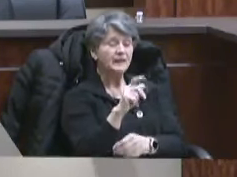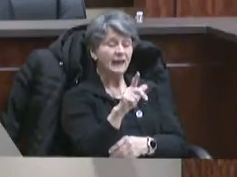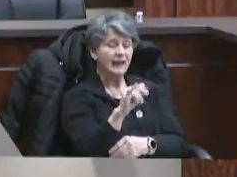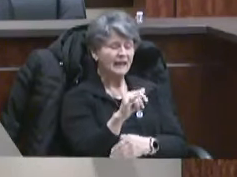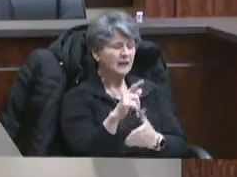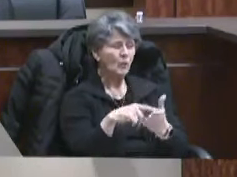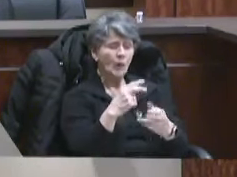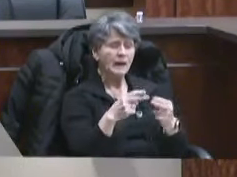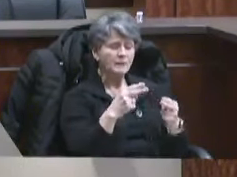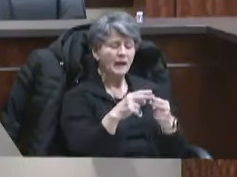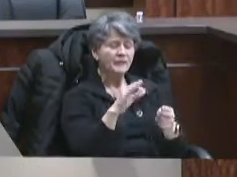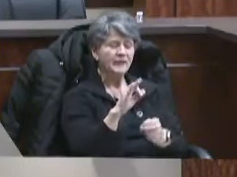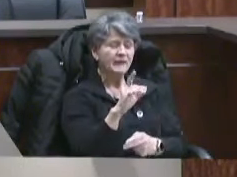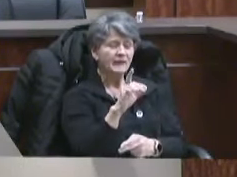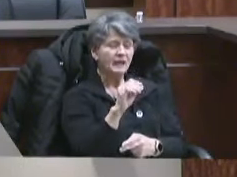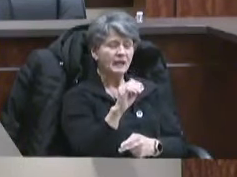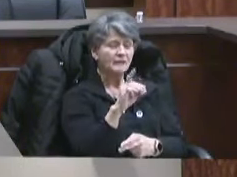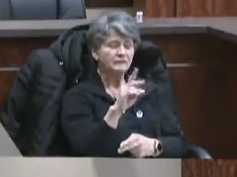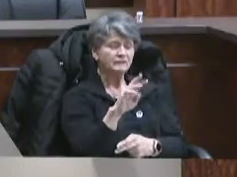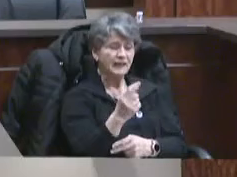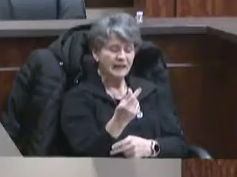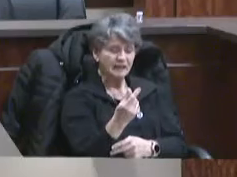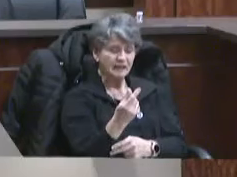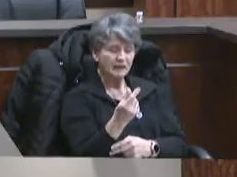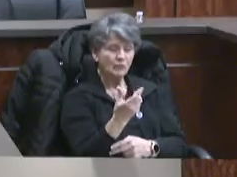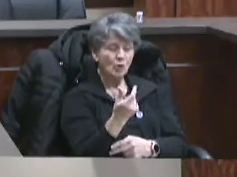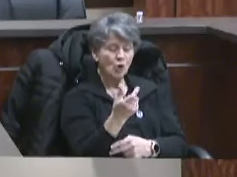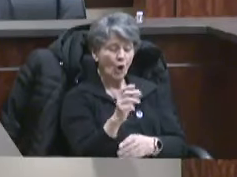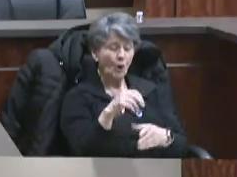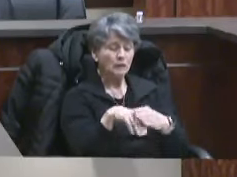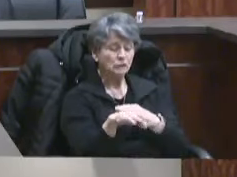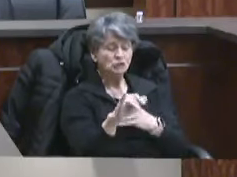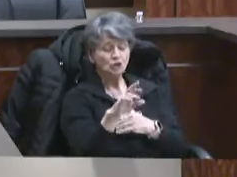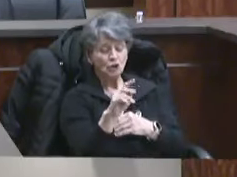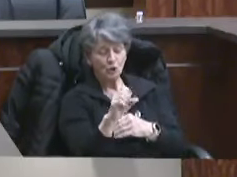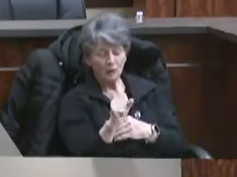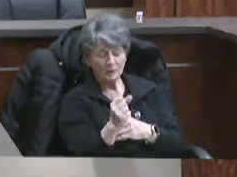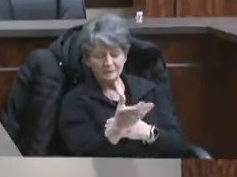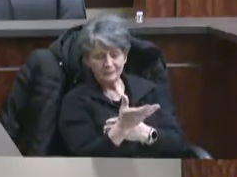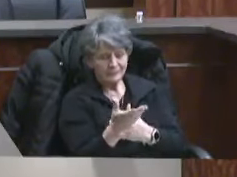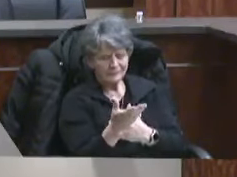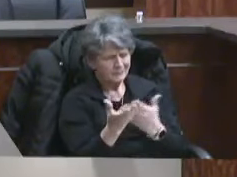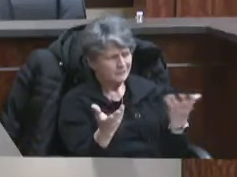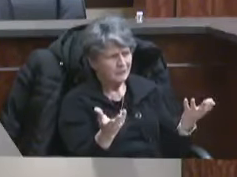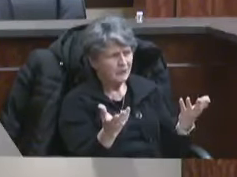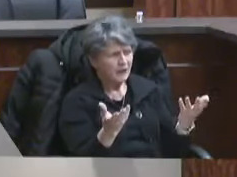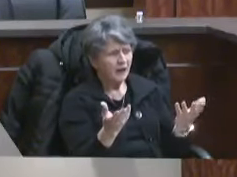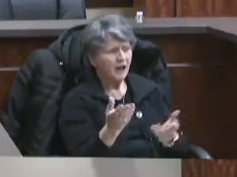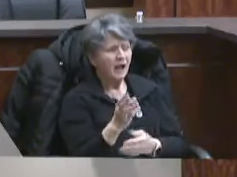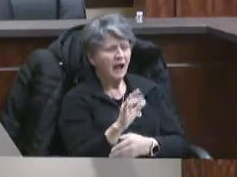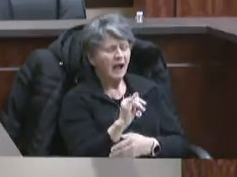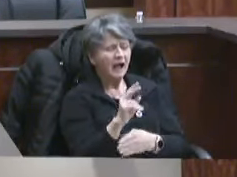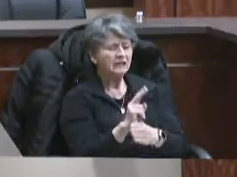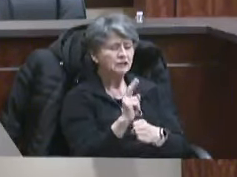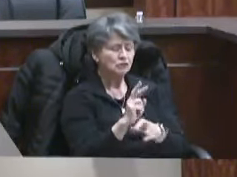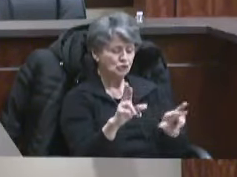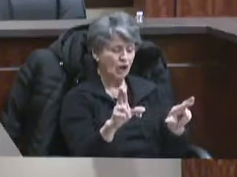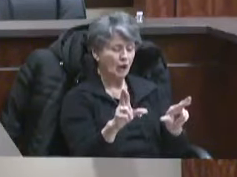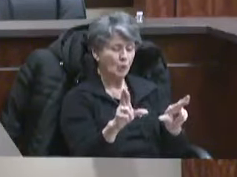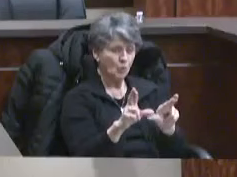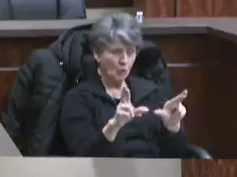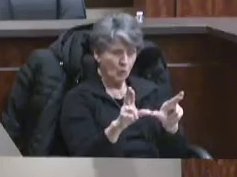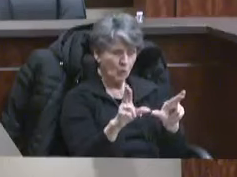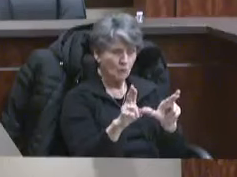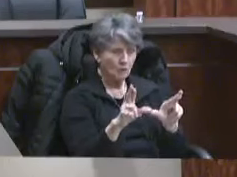flooding's going to go into the yards, and what about the flooding? Well, I took a ruler and I measured parts of